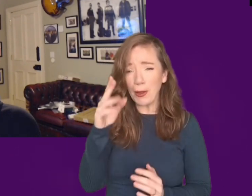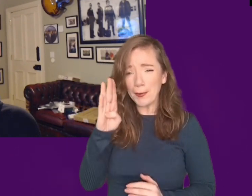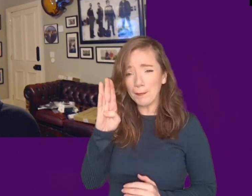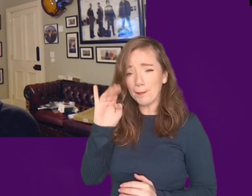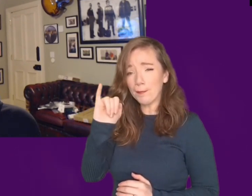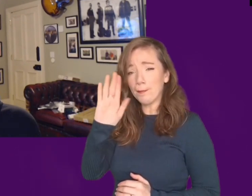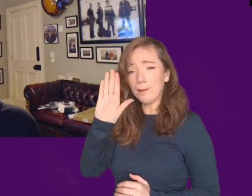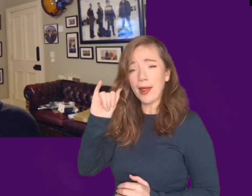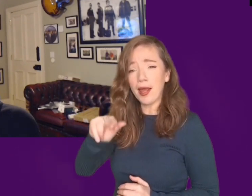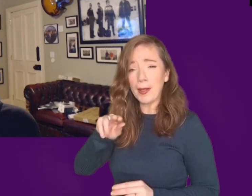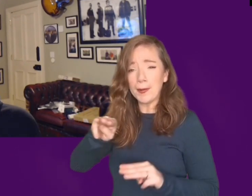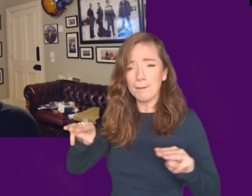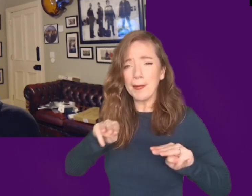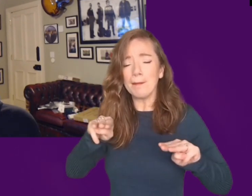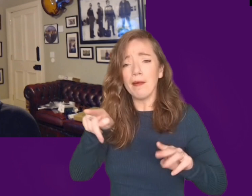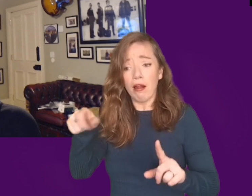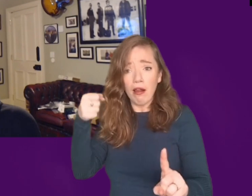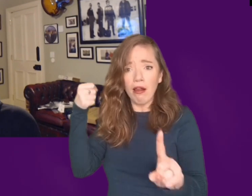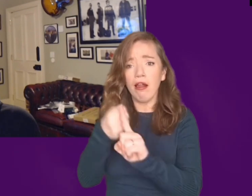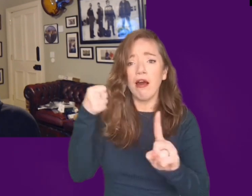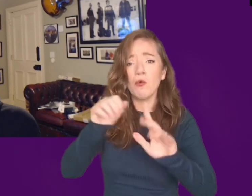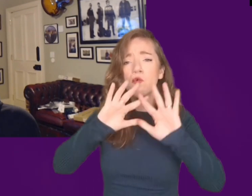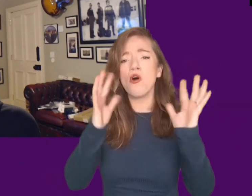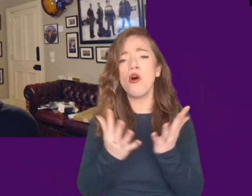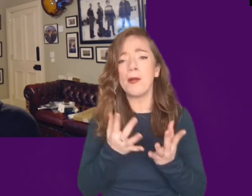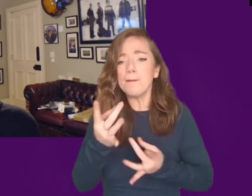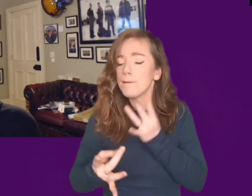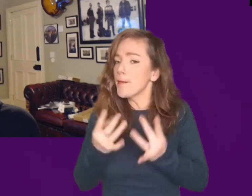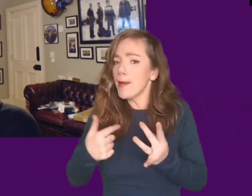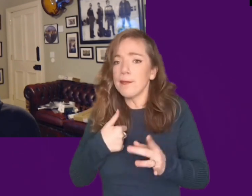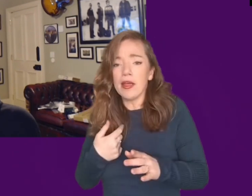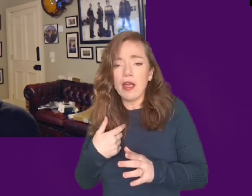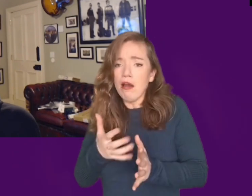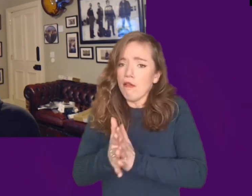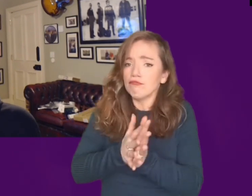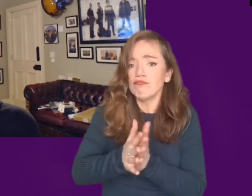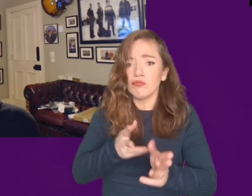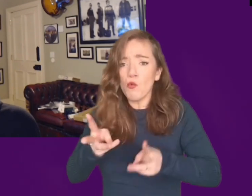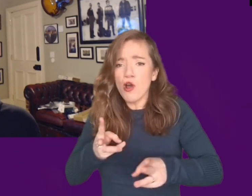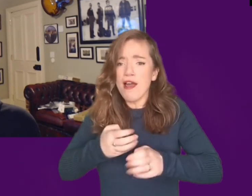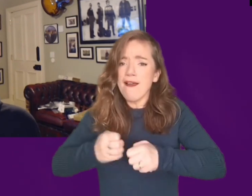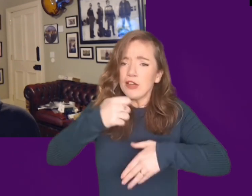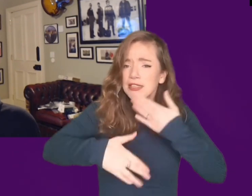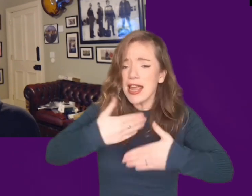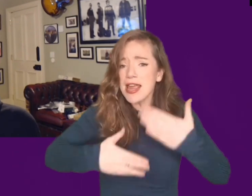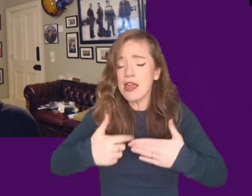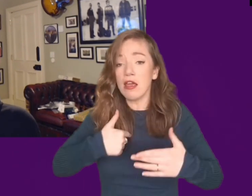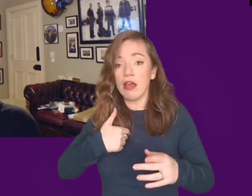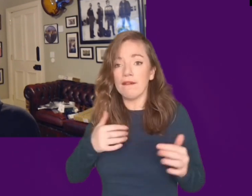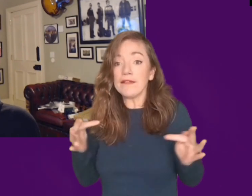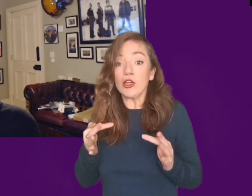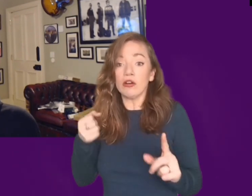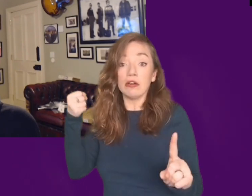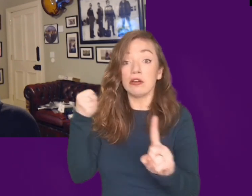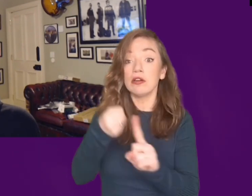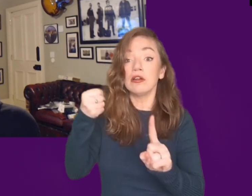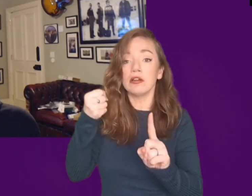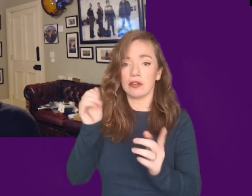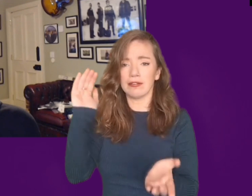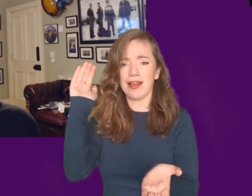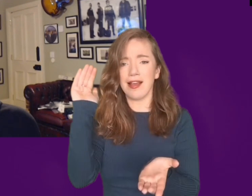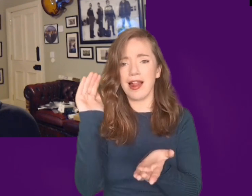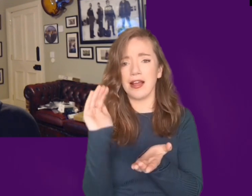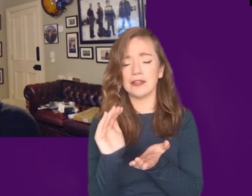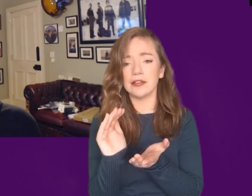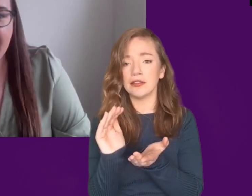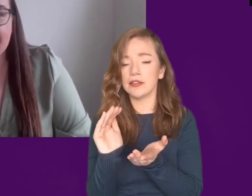through our company, and that is my purpose and my reason to get out of bed. It's impacting that 1.3